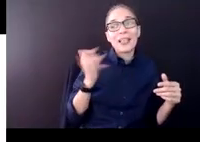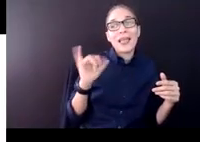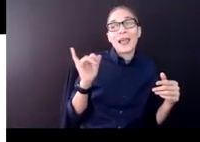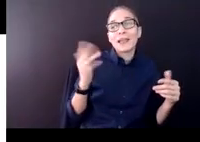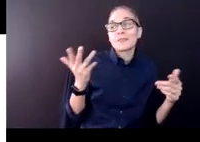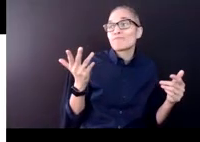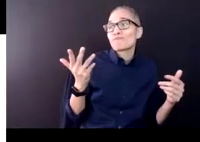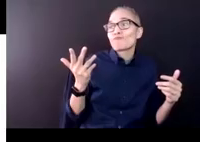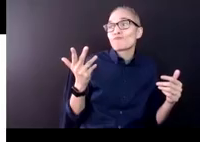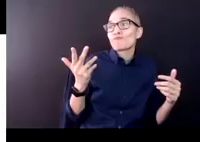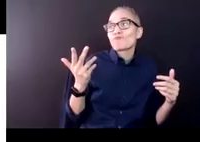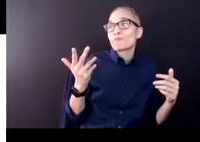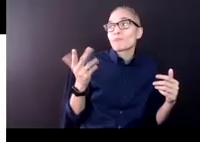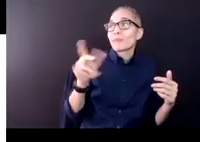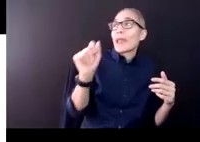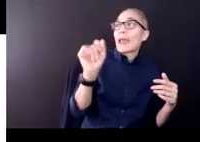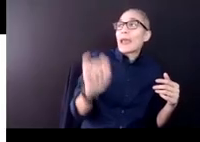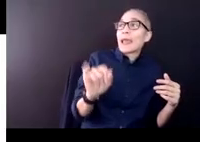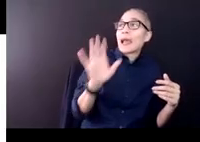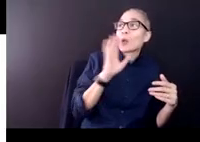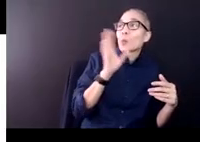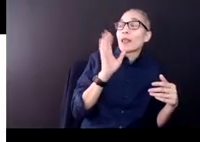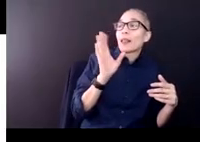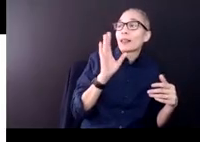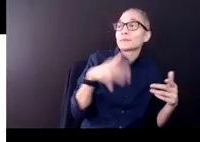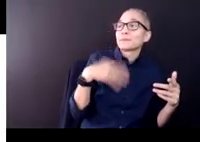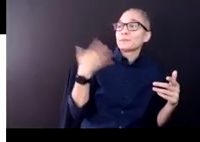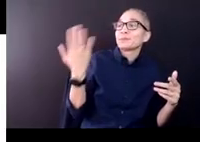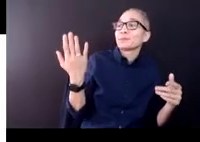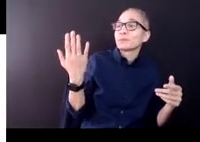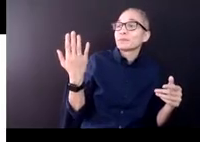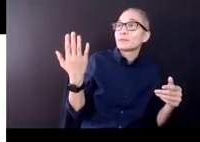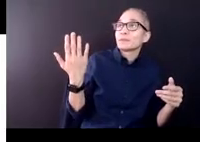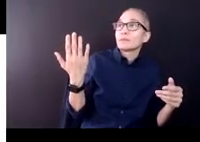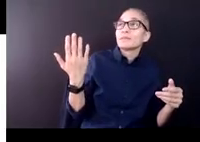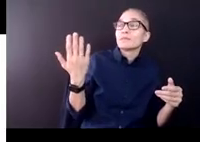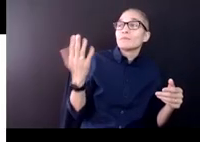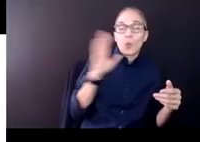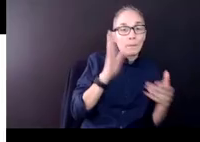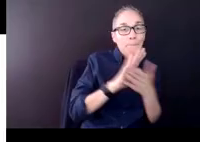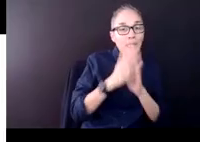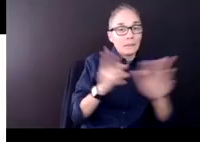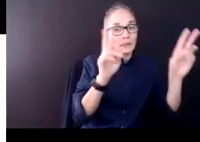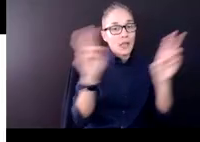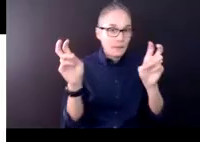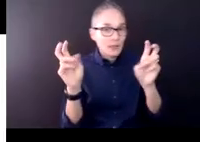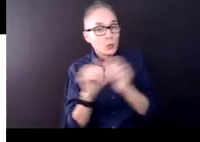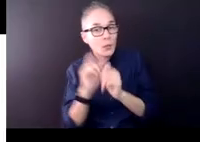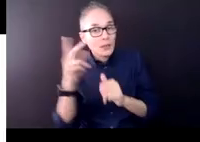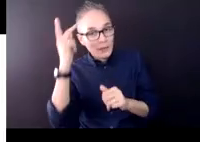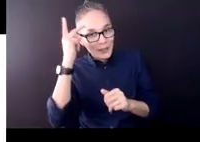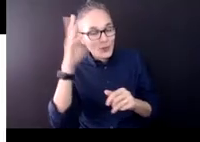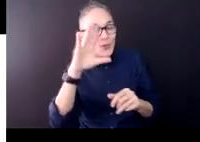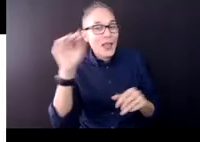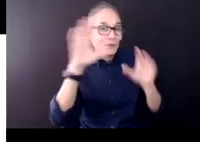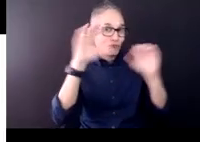that the AI will uh, be a topic in political and presidential